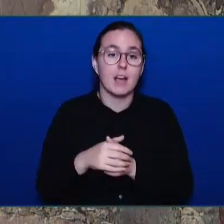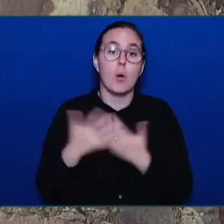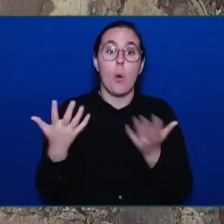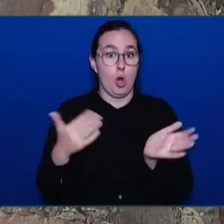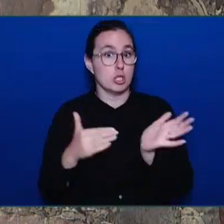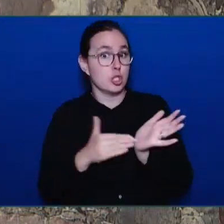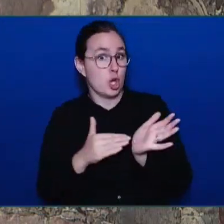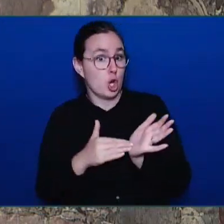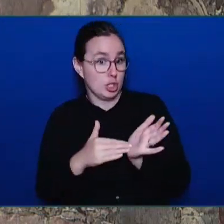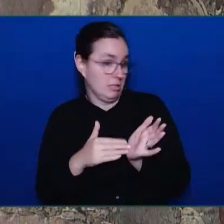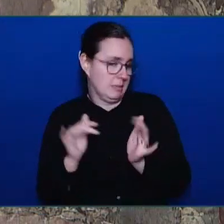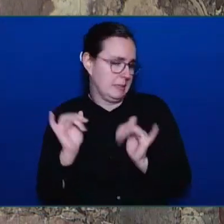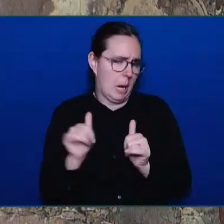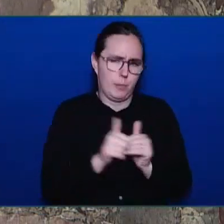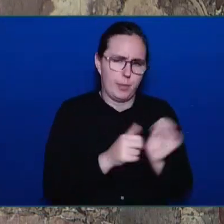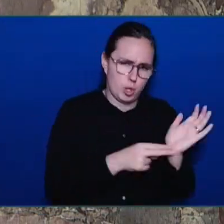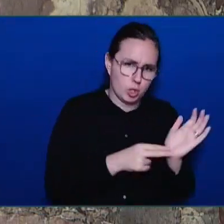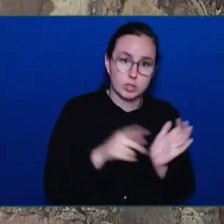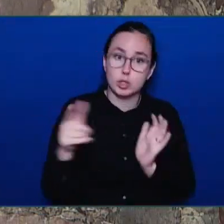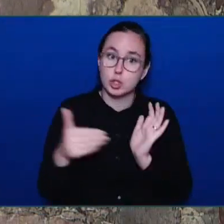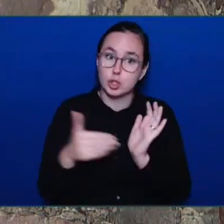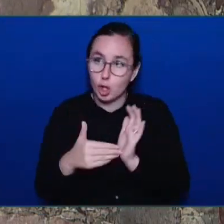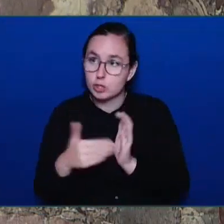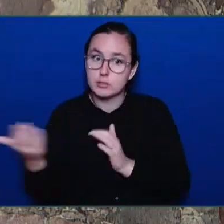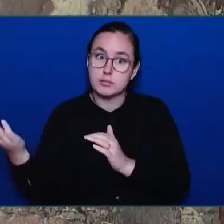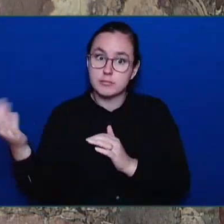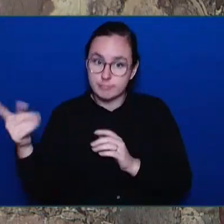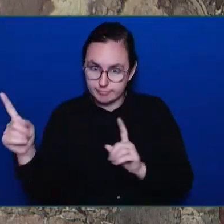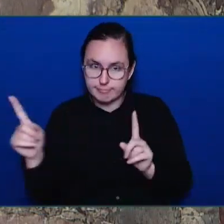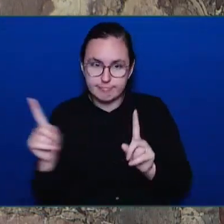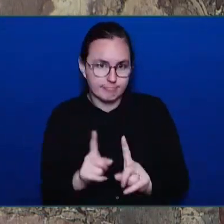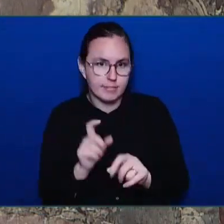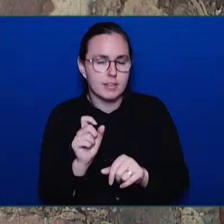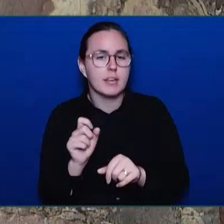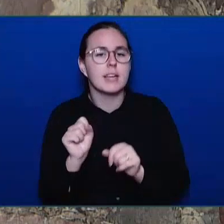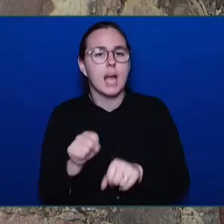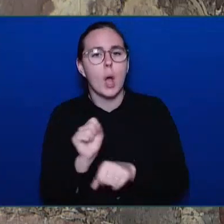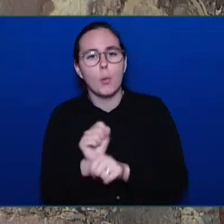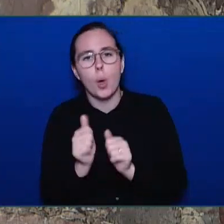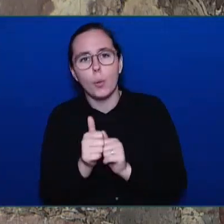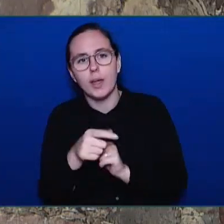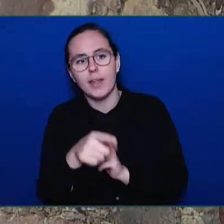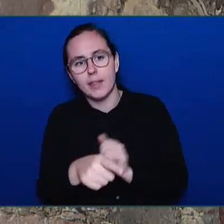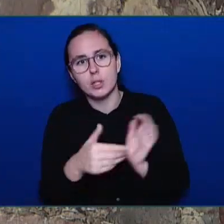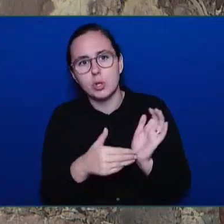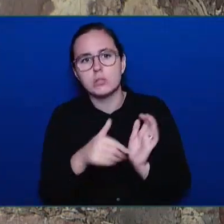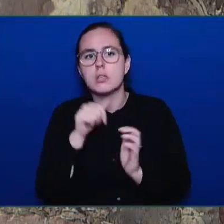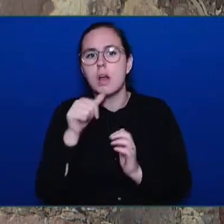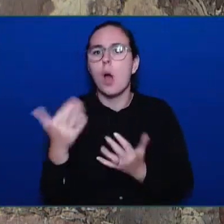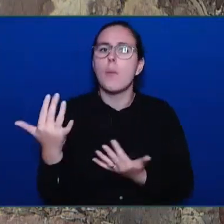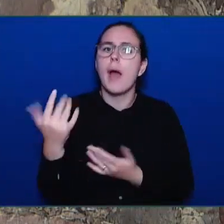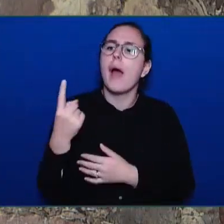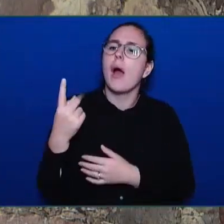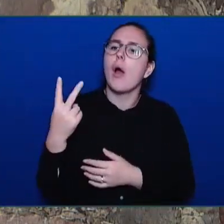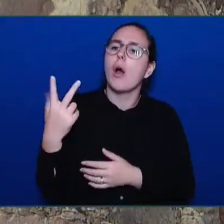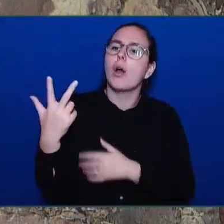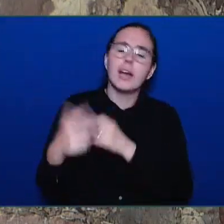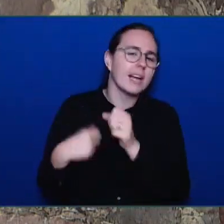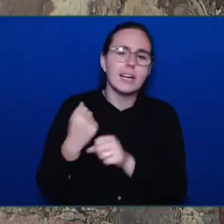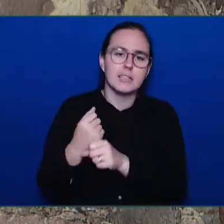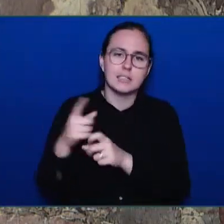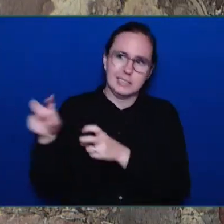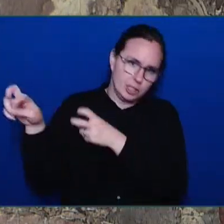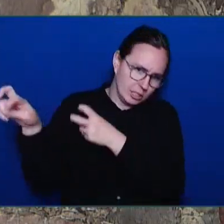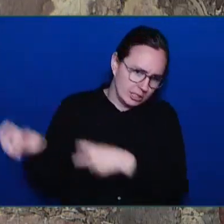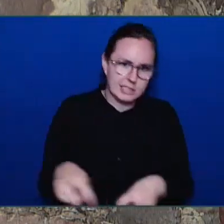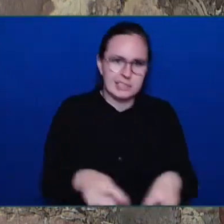away, and they're not waiting years to do retraining when they meet those standards, when they're ready to practice right away. Fast track assessment for